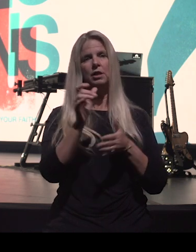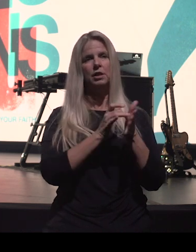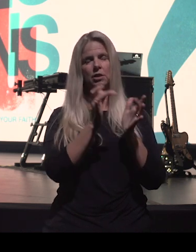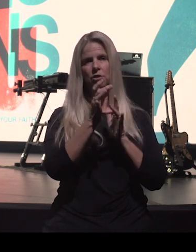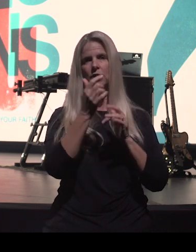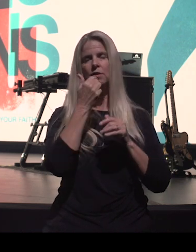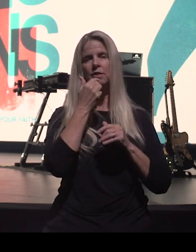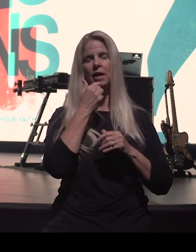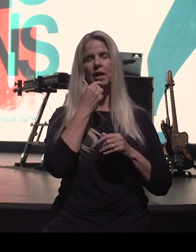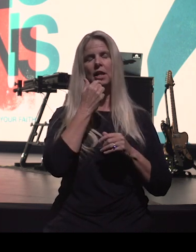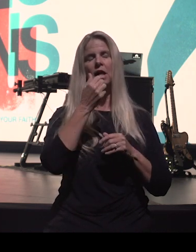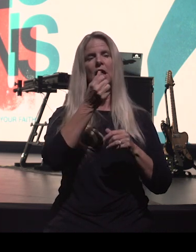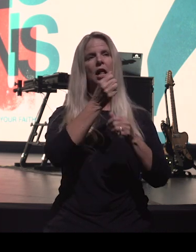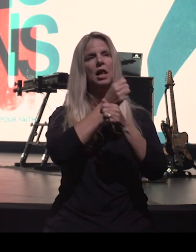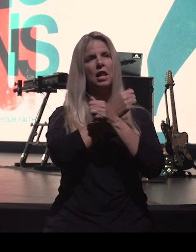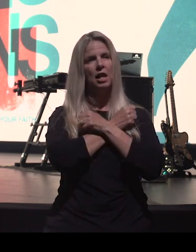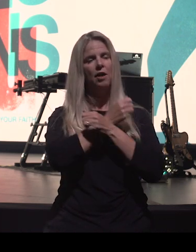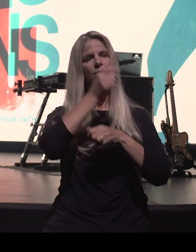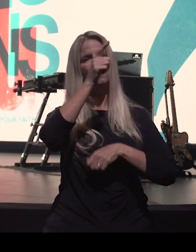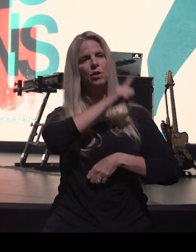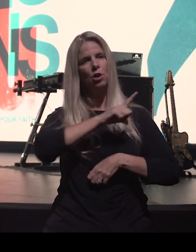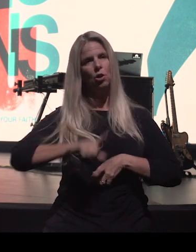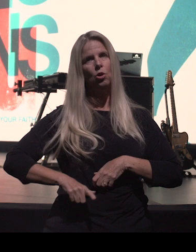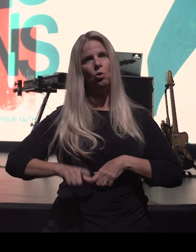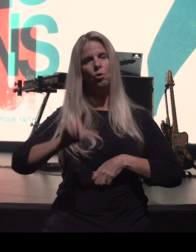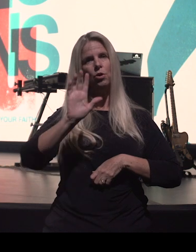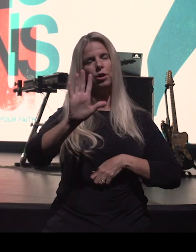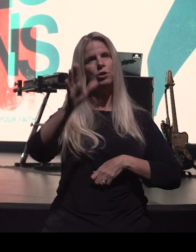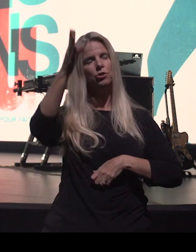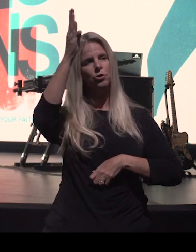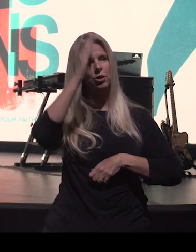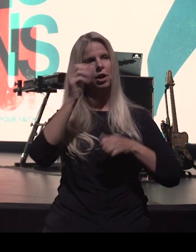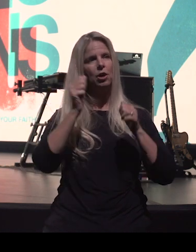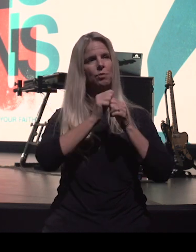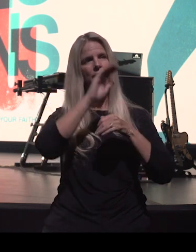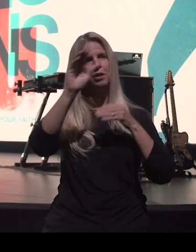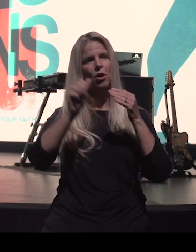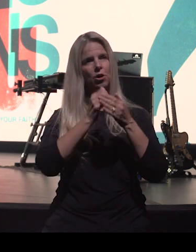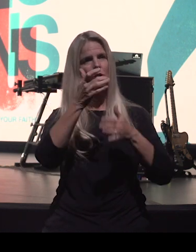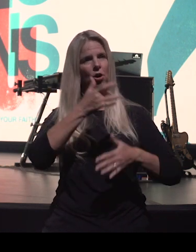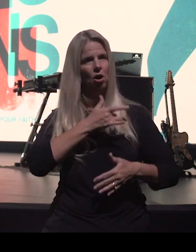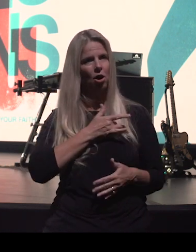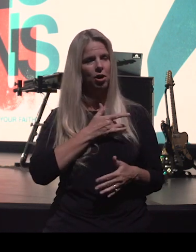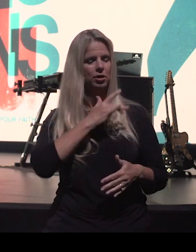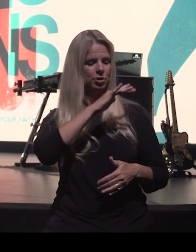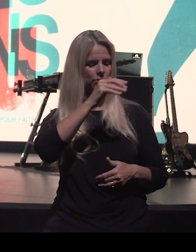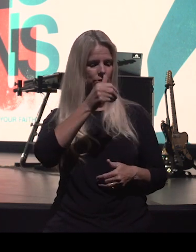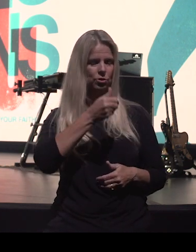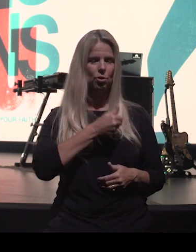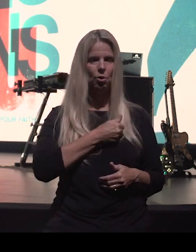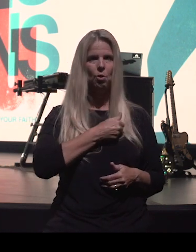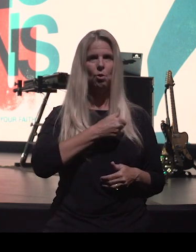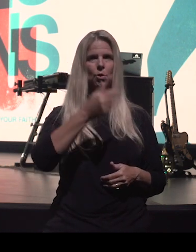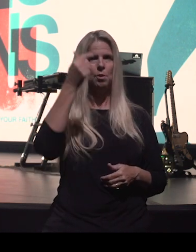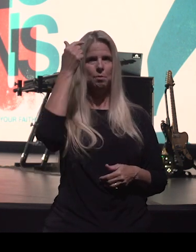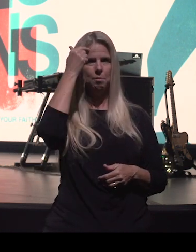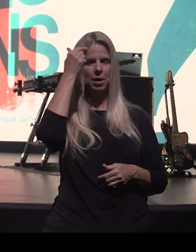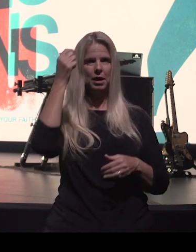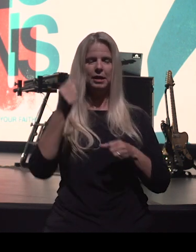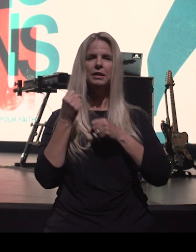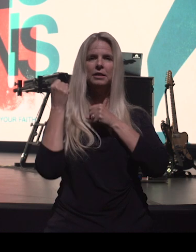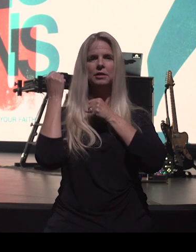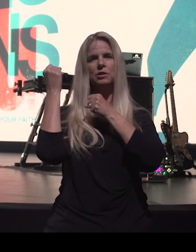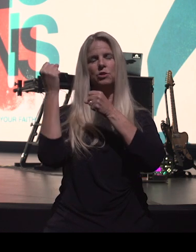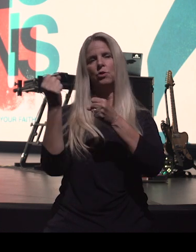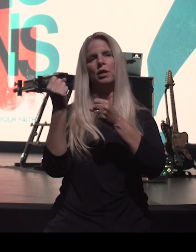God with all your heart, with all your soul, with all your mind, and with all your strength.